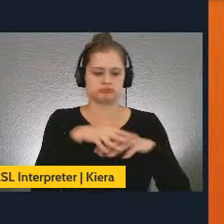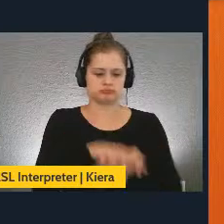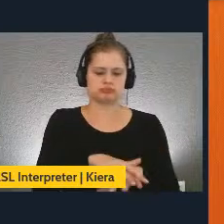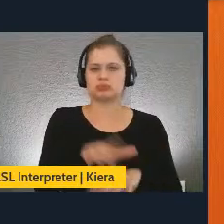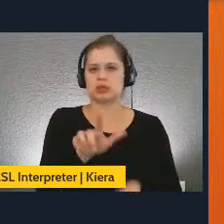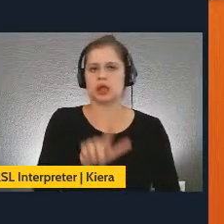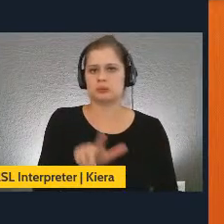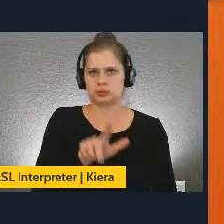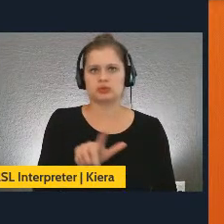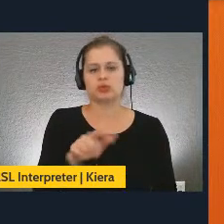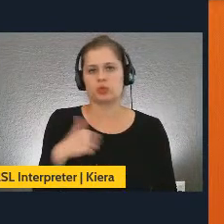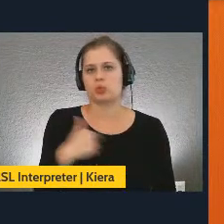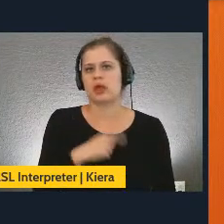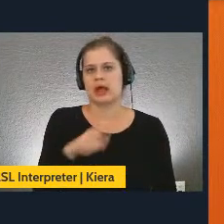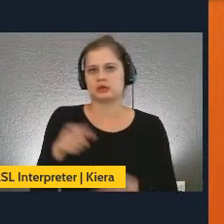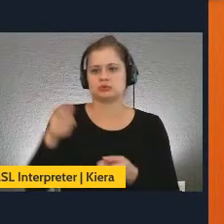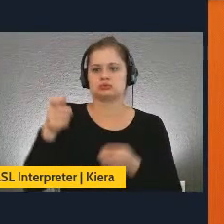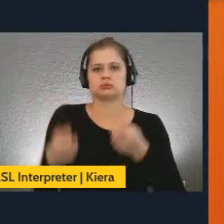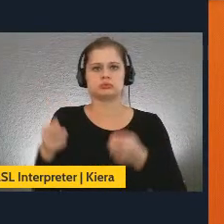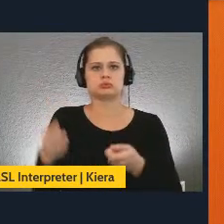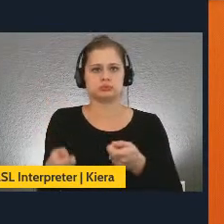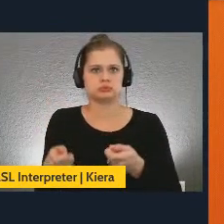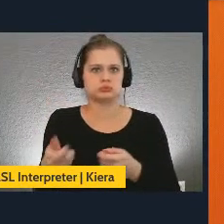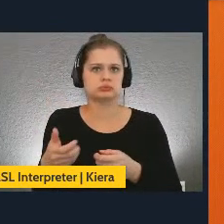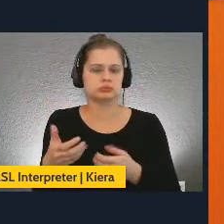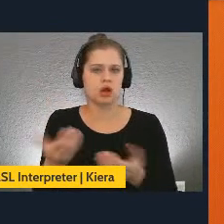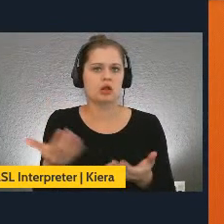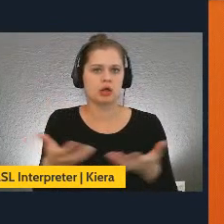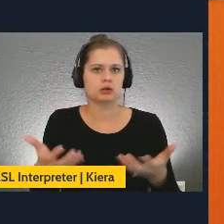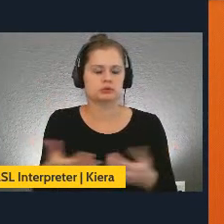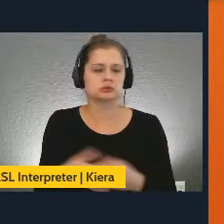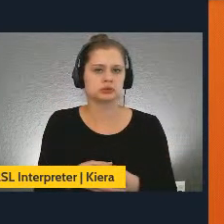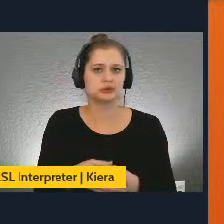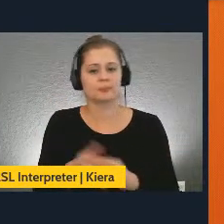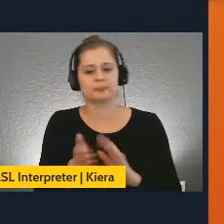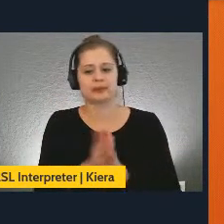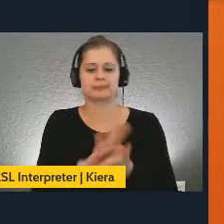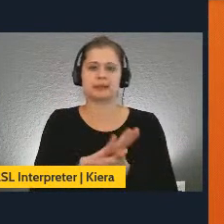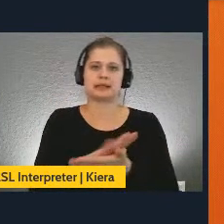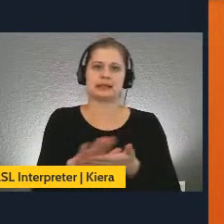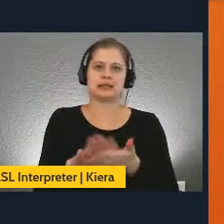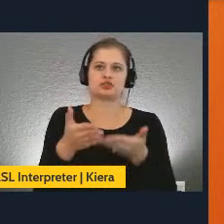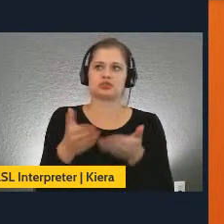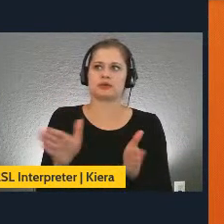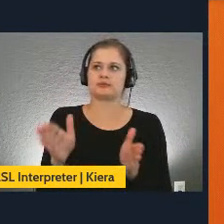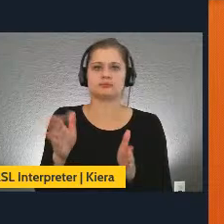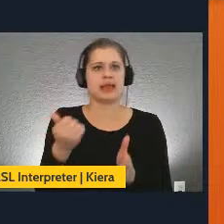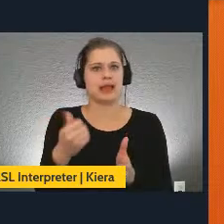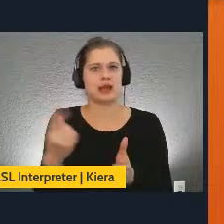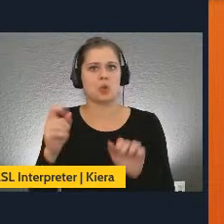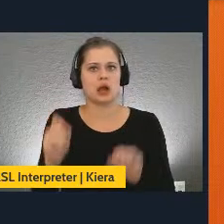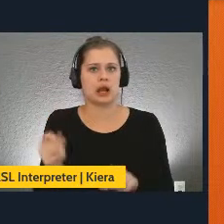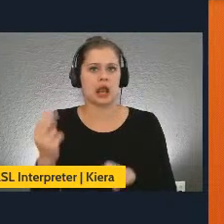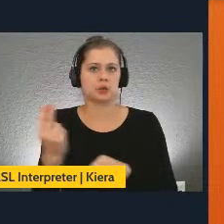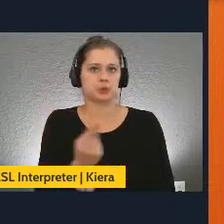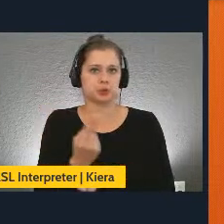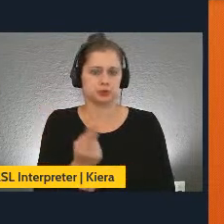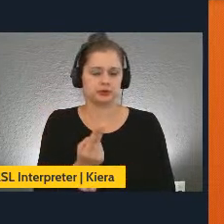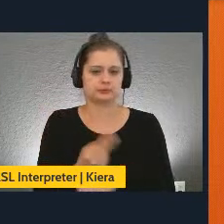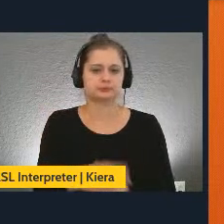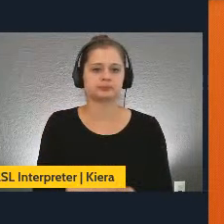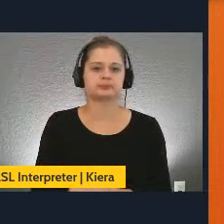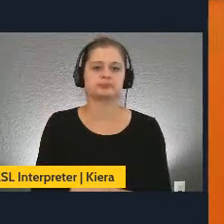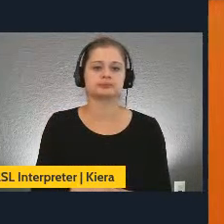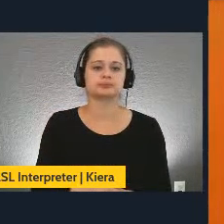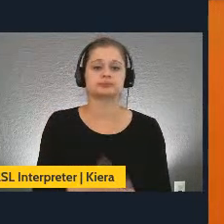do a lot of refactoring there. So we get it clean and generic enough for everyone to use. And finally,